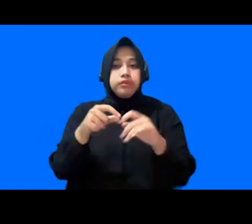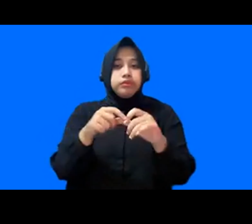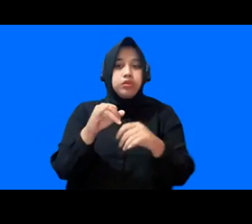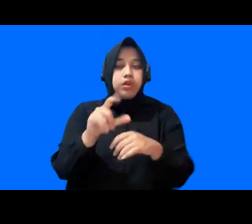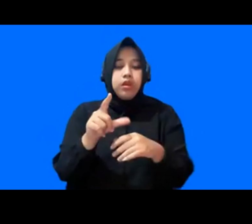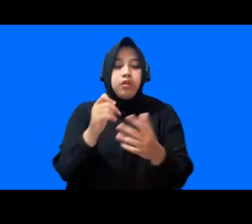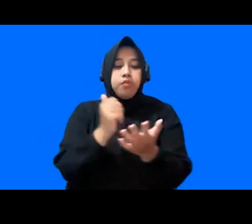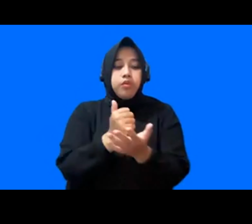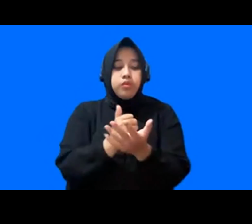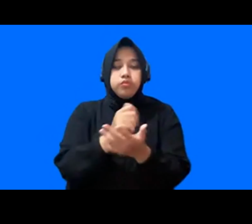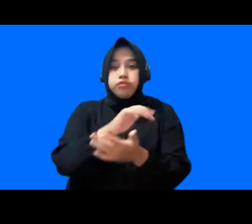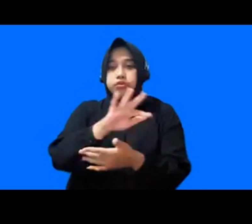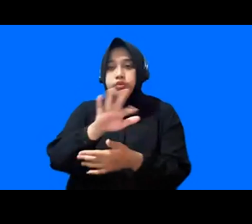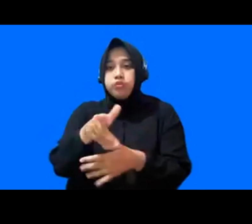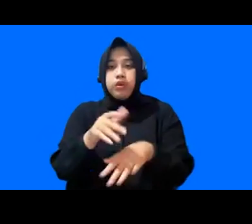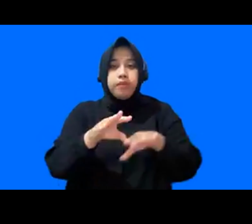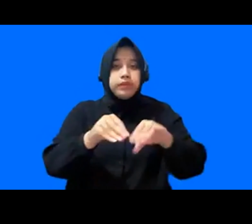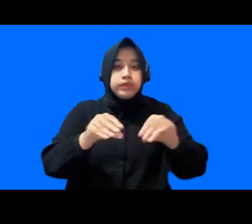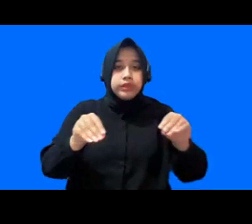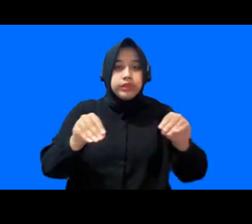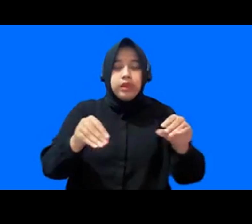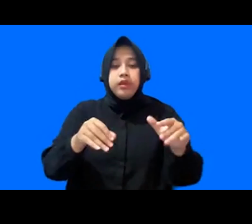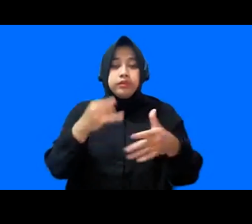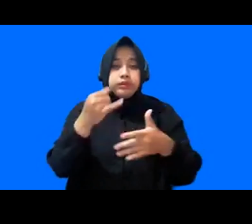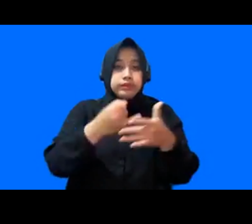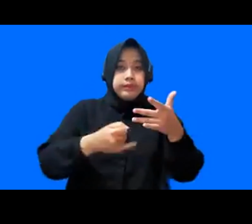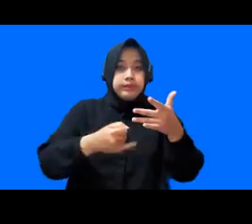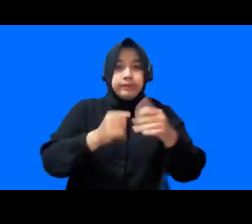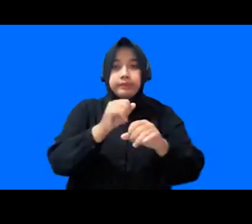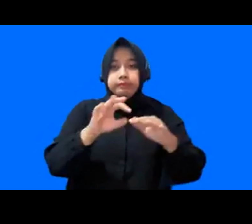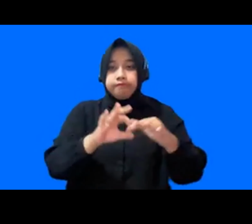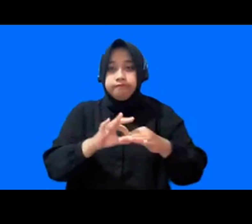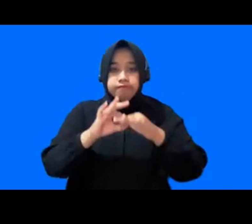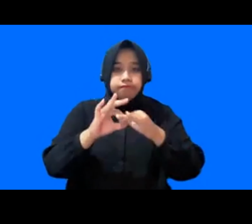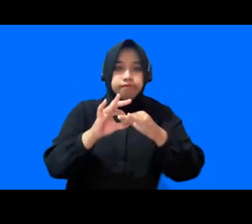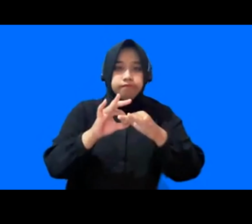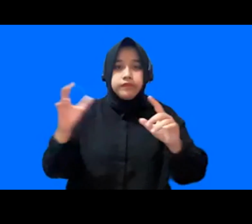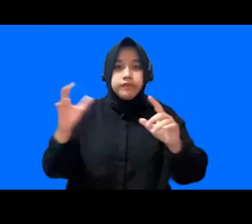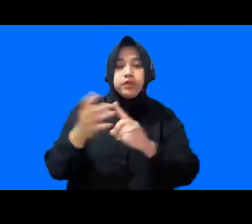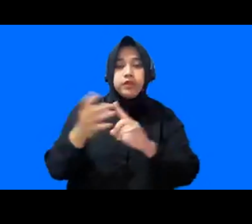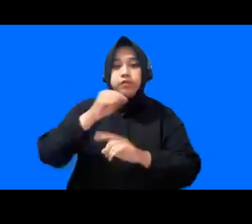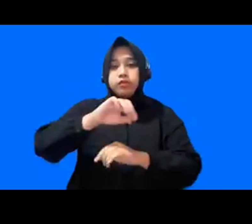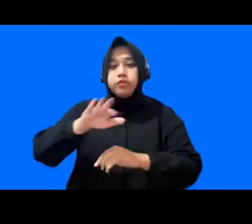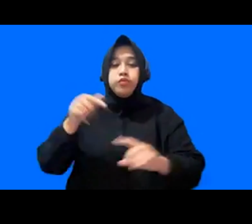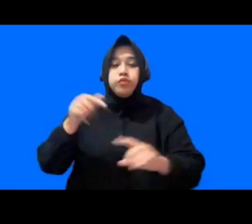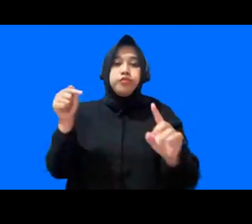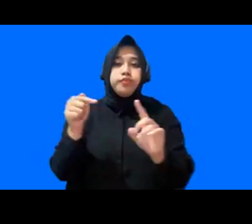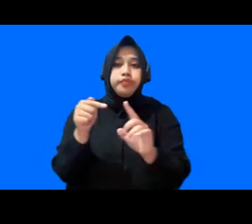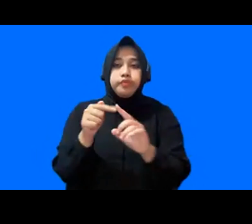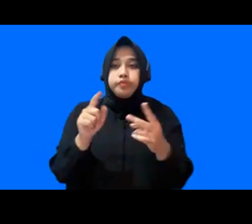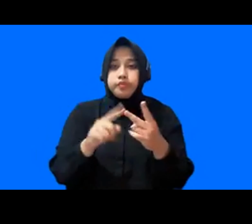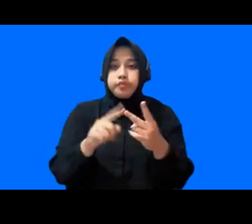to work together to achieve our cross-cutting objectives. The first 2 of the 7 focus on